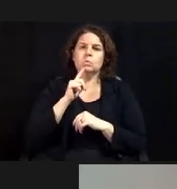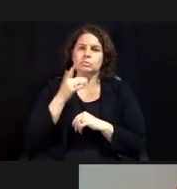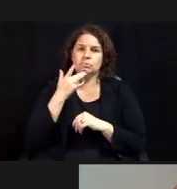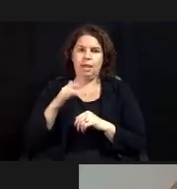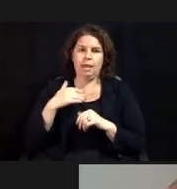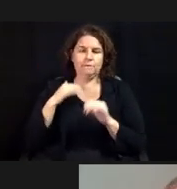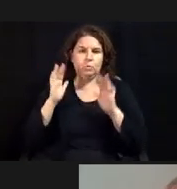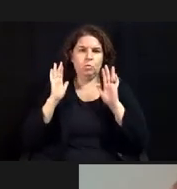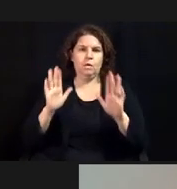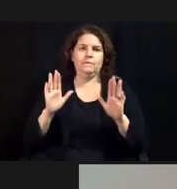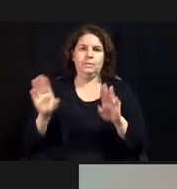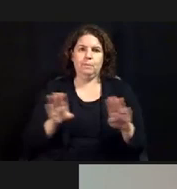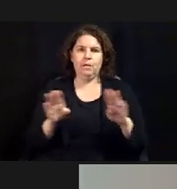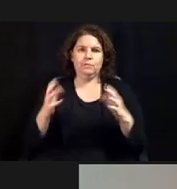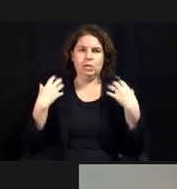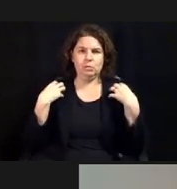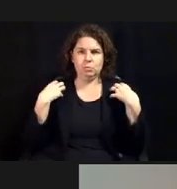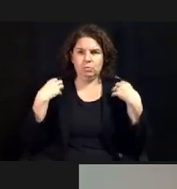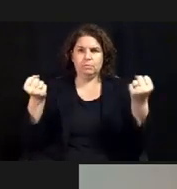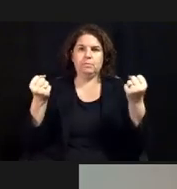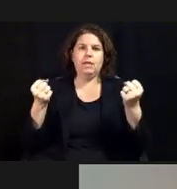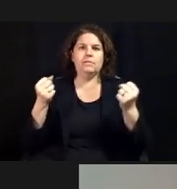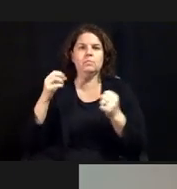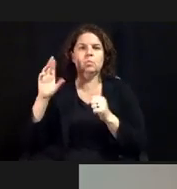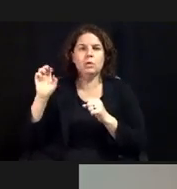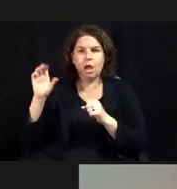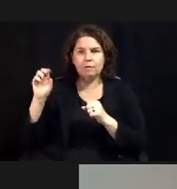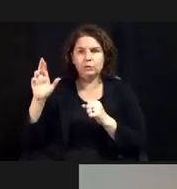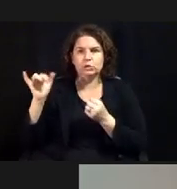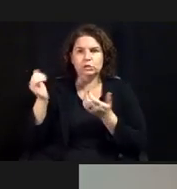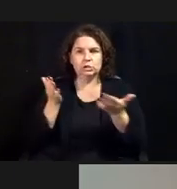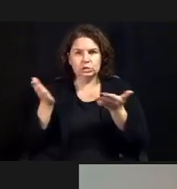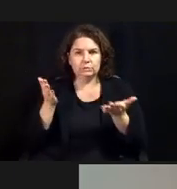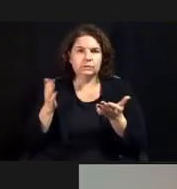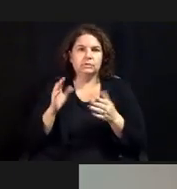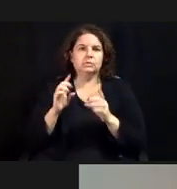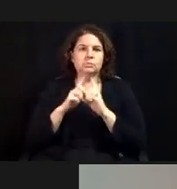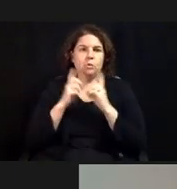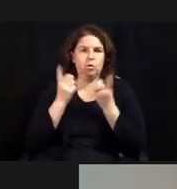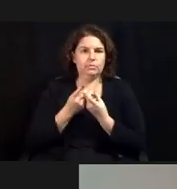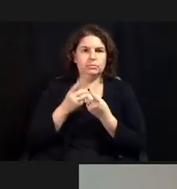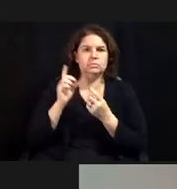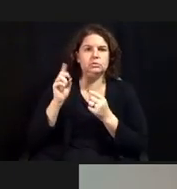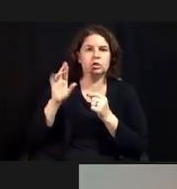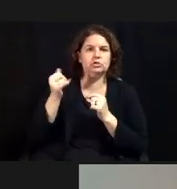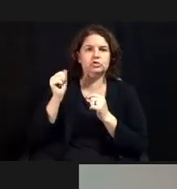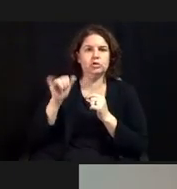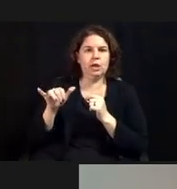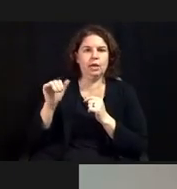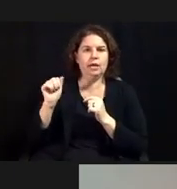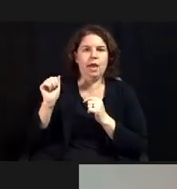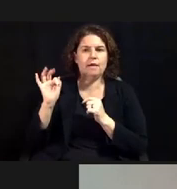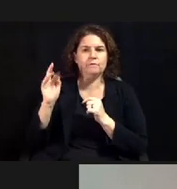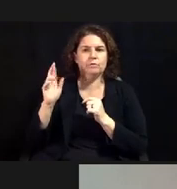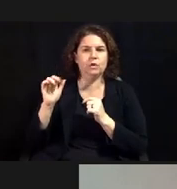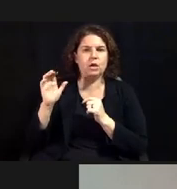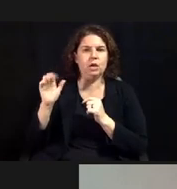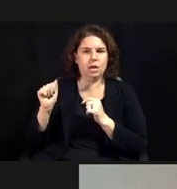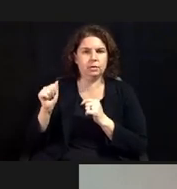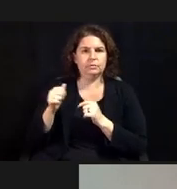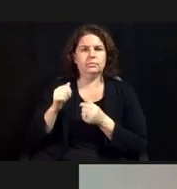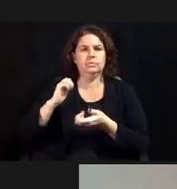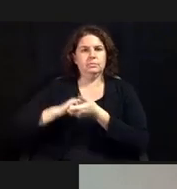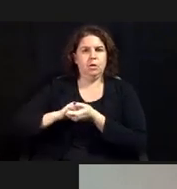services department division run by Dr. Jay Africa. And they have partnered with the Marin County Office